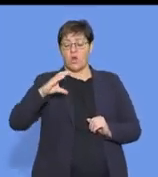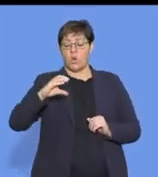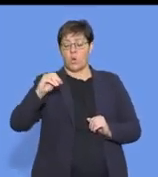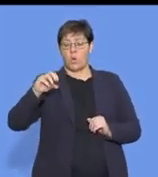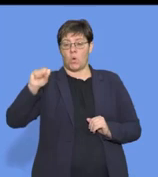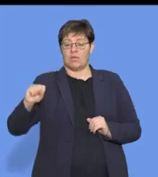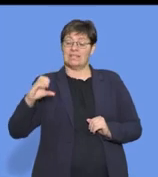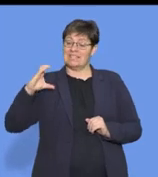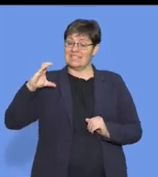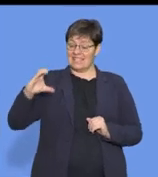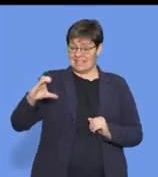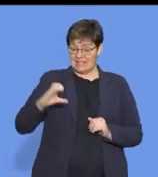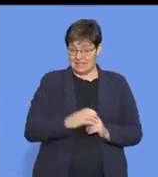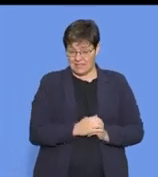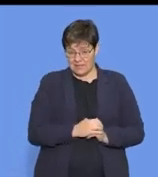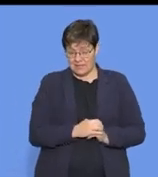minus